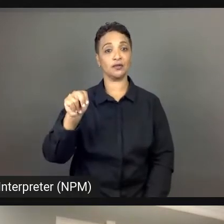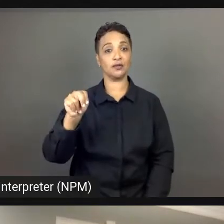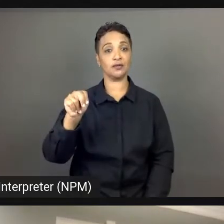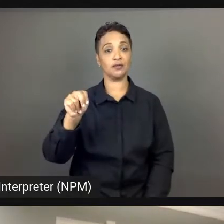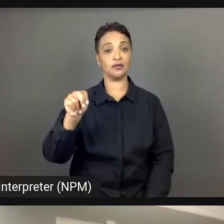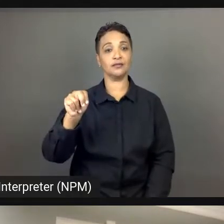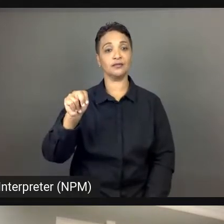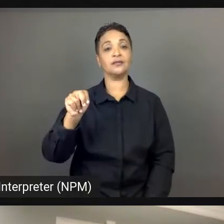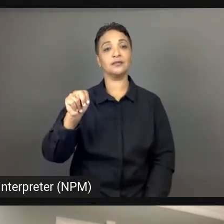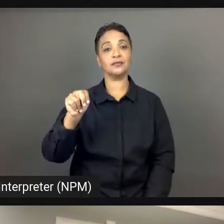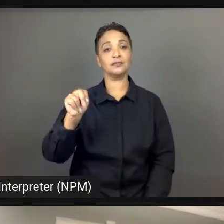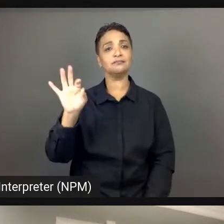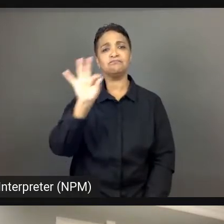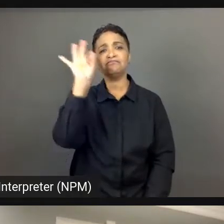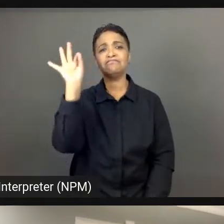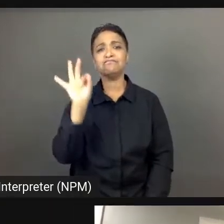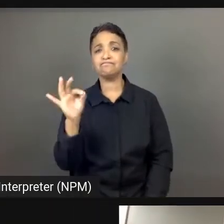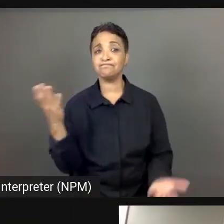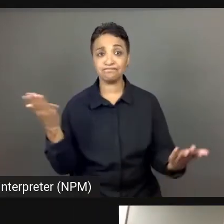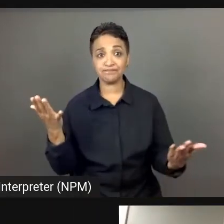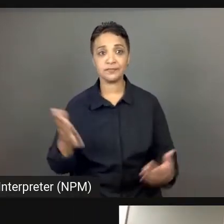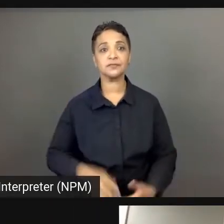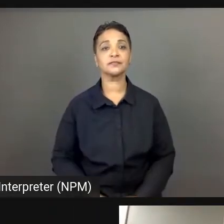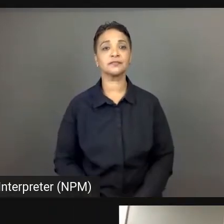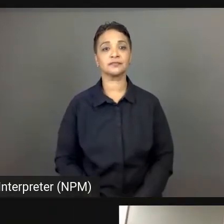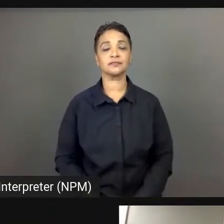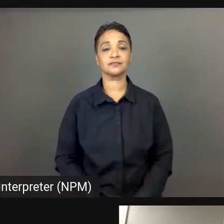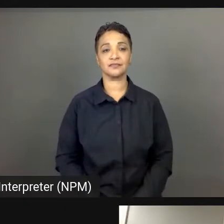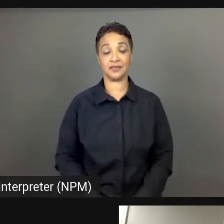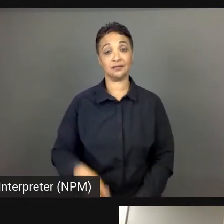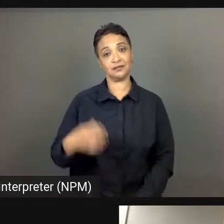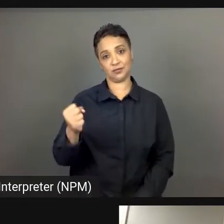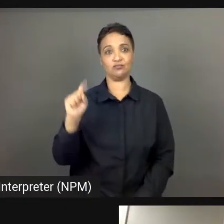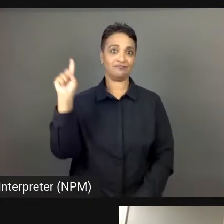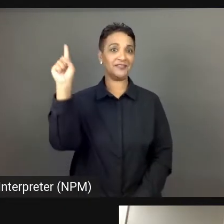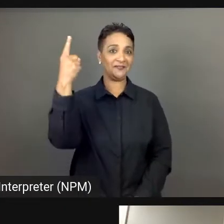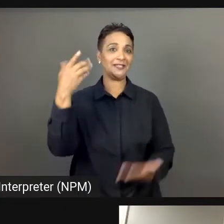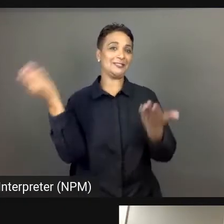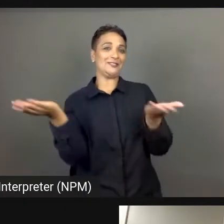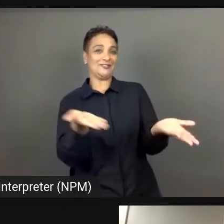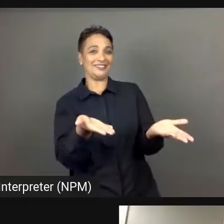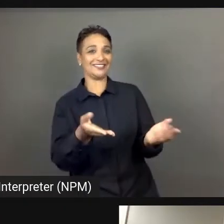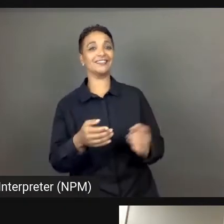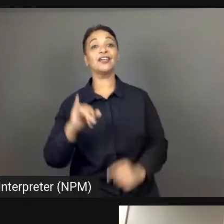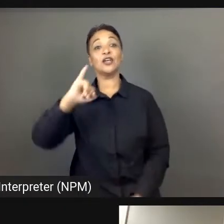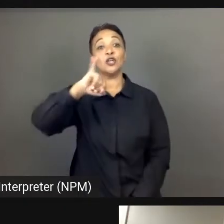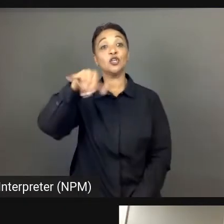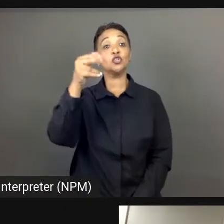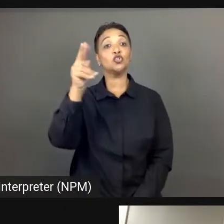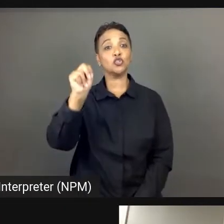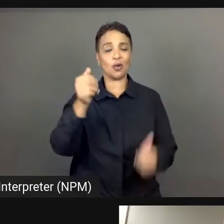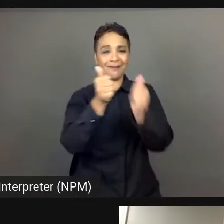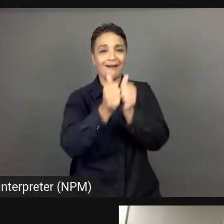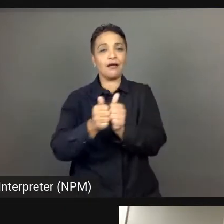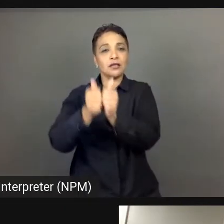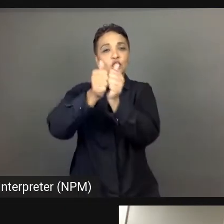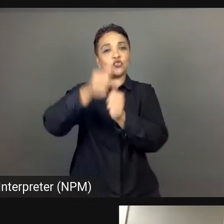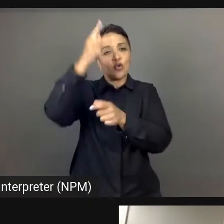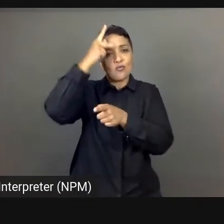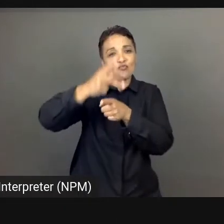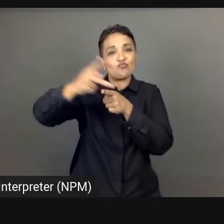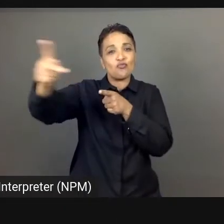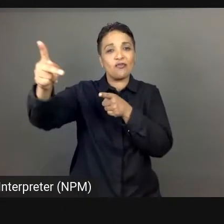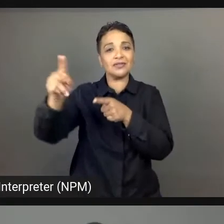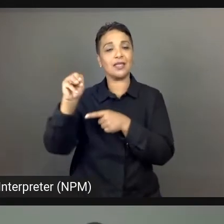your question is how have people, so first, John is an introduction. John is an associate research professor at Emory